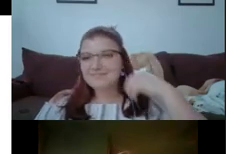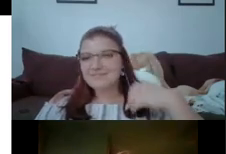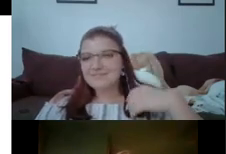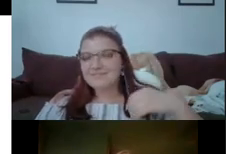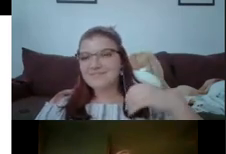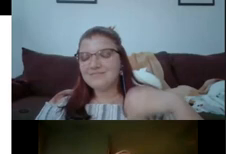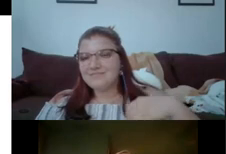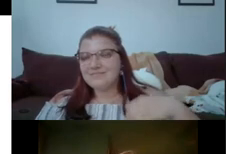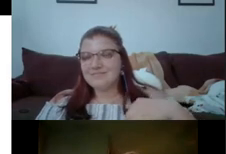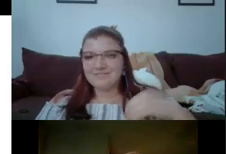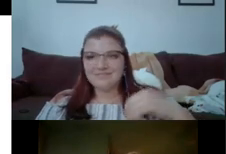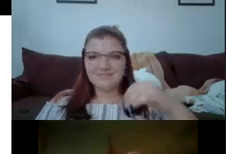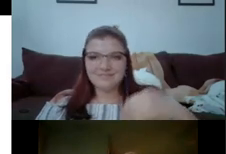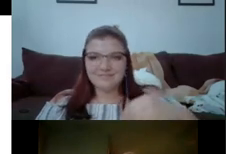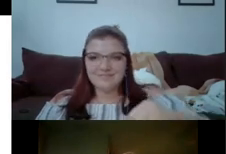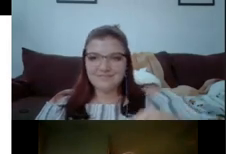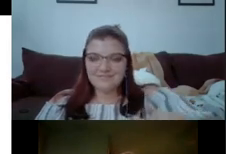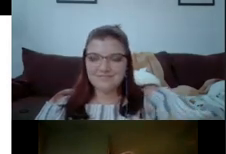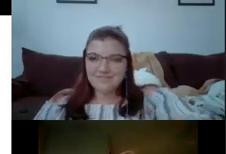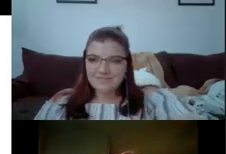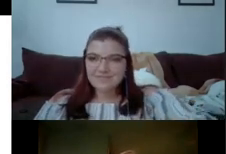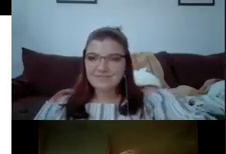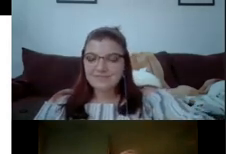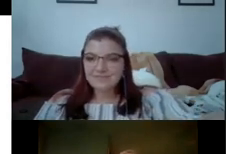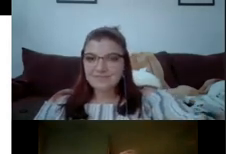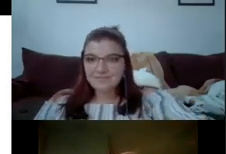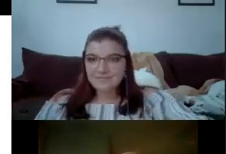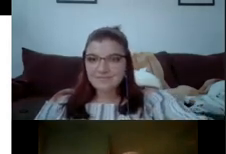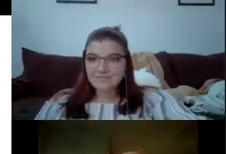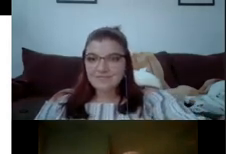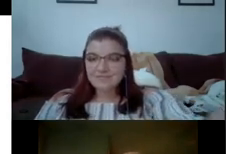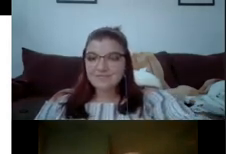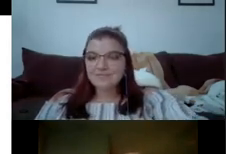a Peace Corps volunteers, and would go, in this case, to Latin America